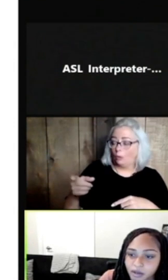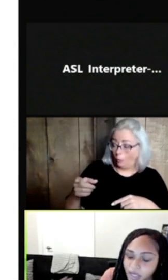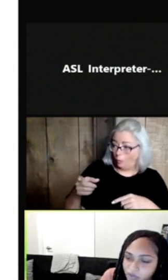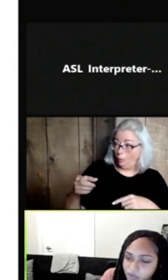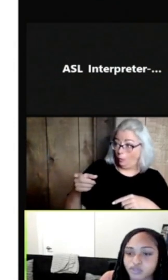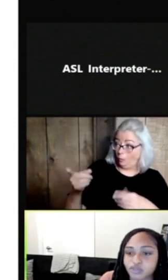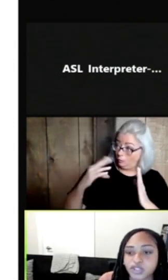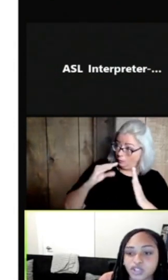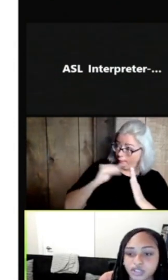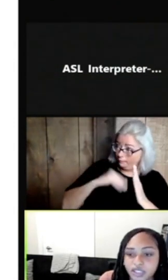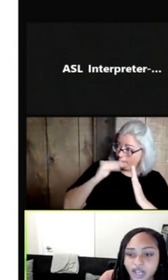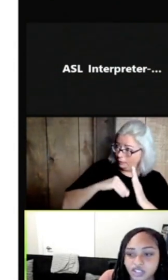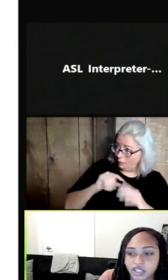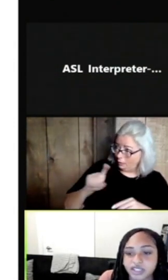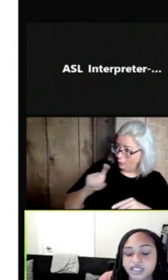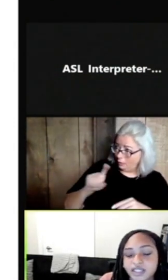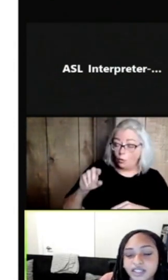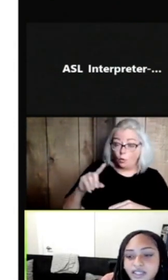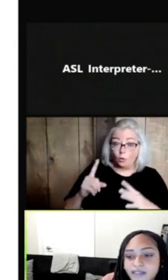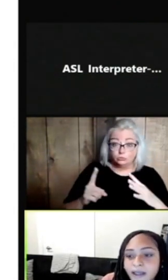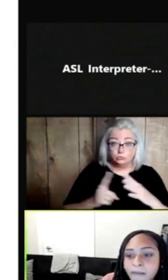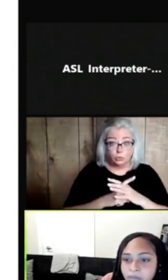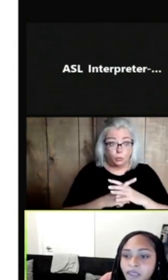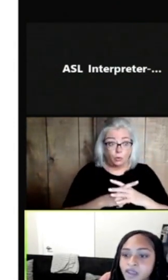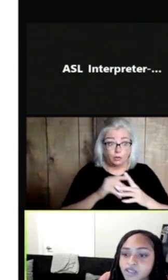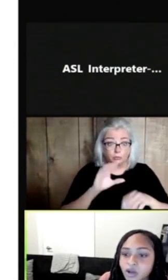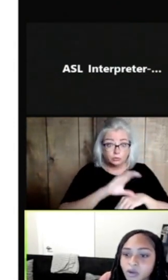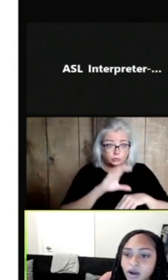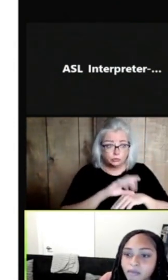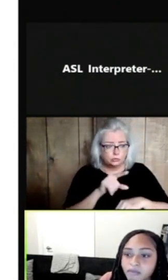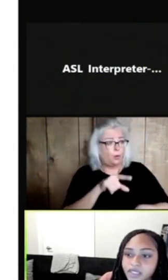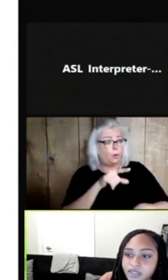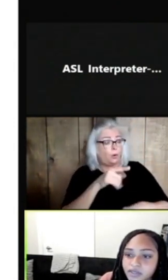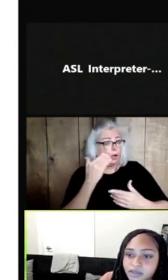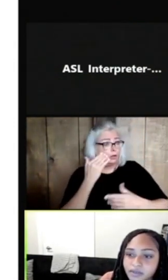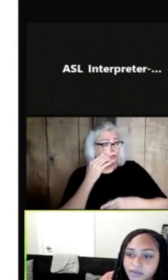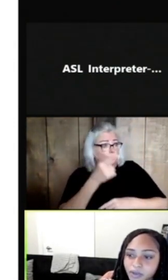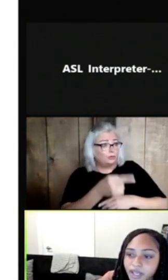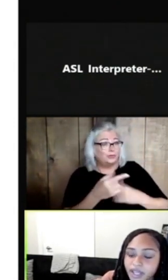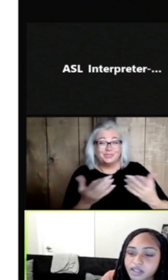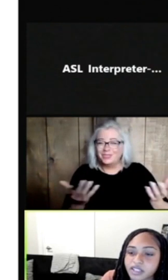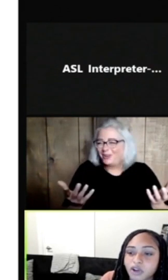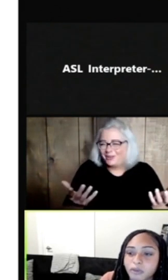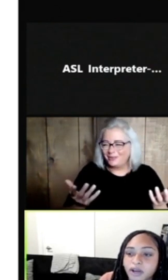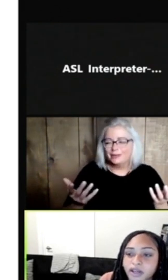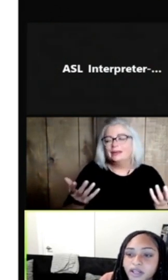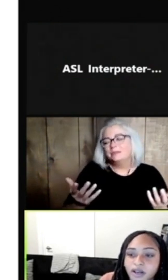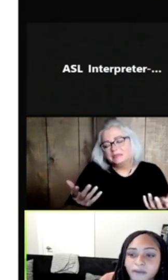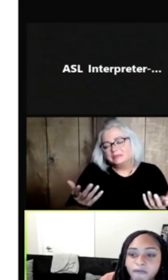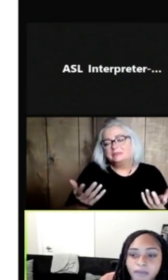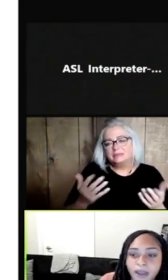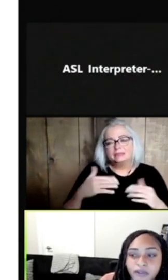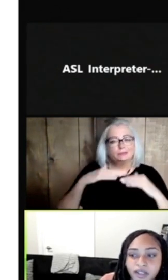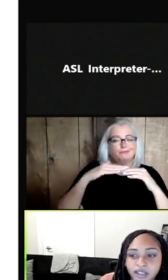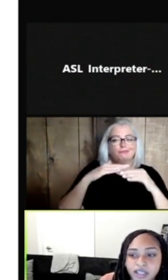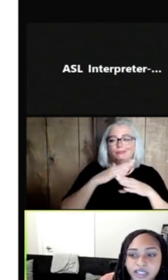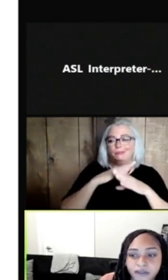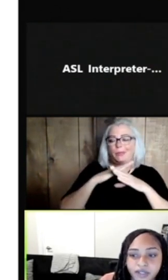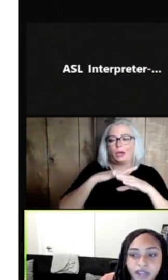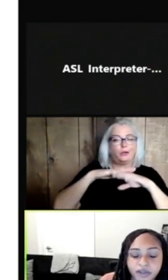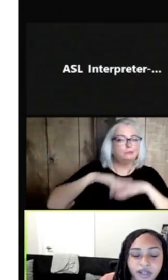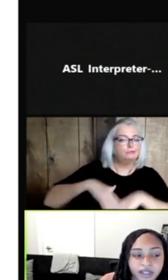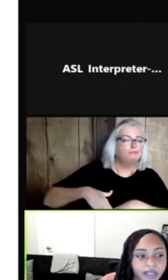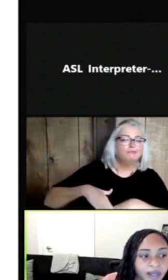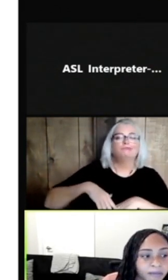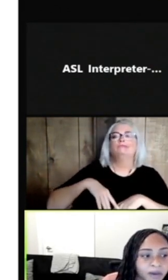see individuals from the church that actually assist us in that. So creating this low barrier format for the clinics